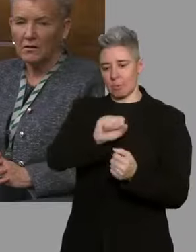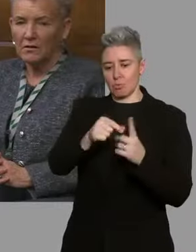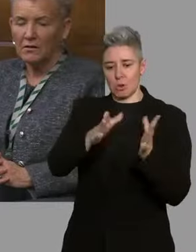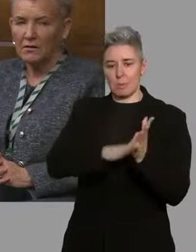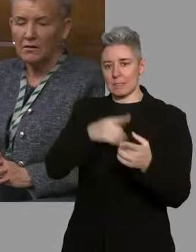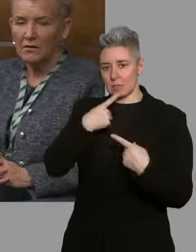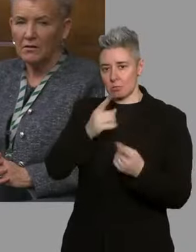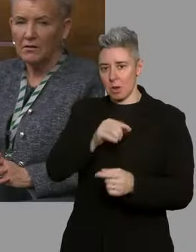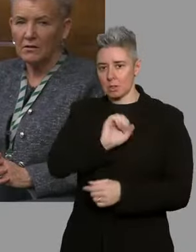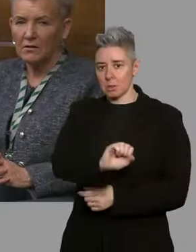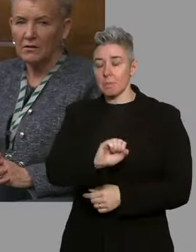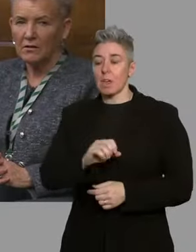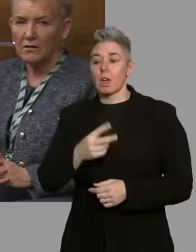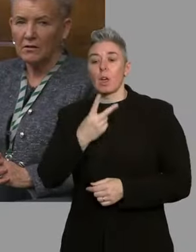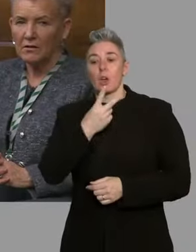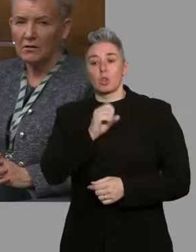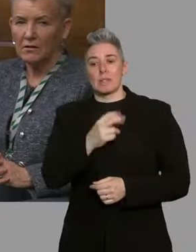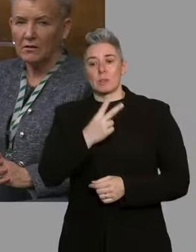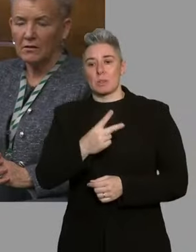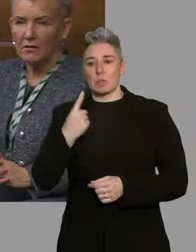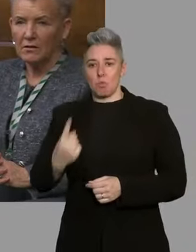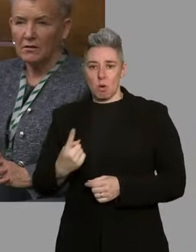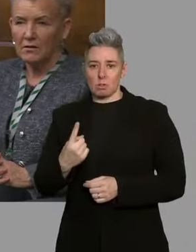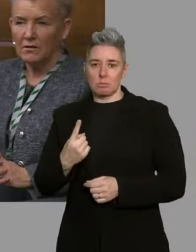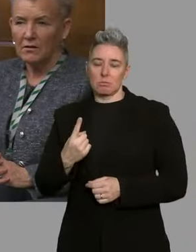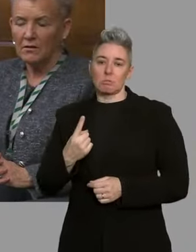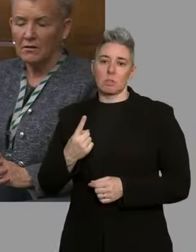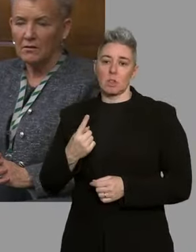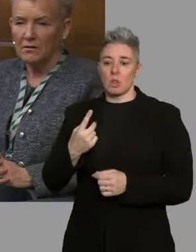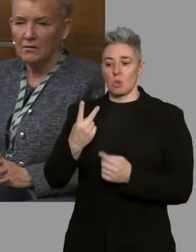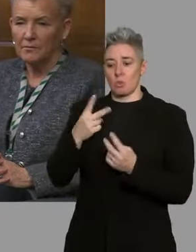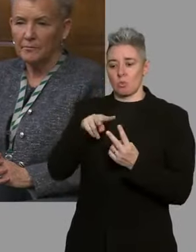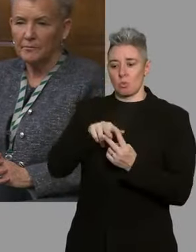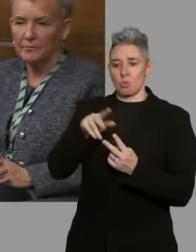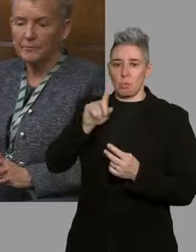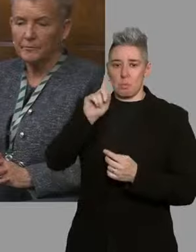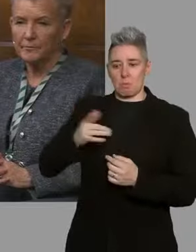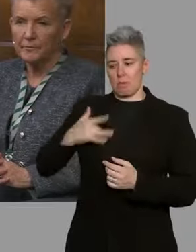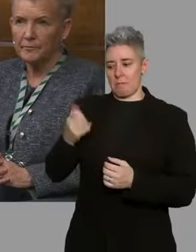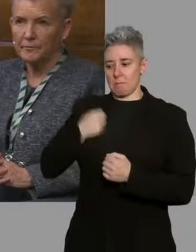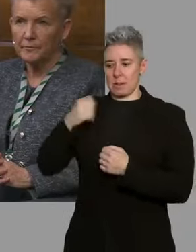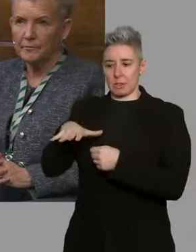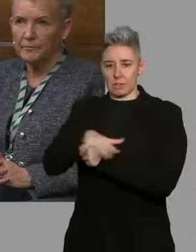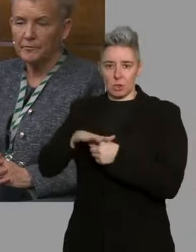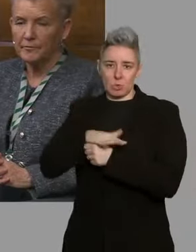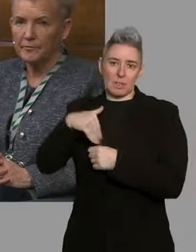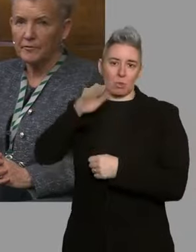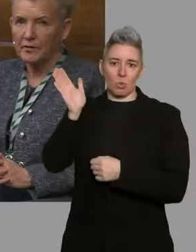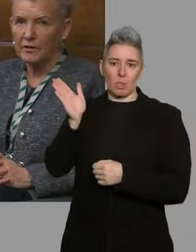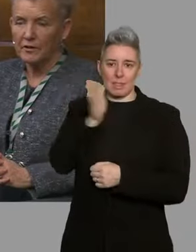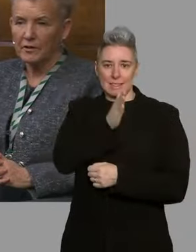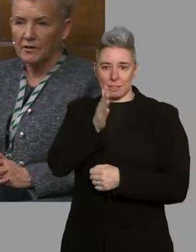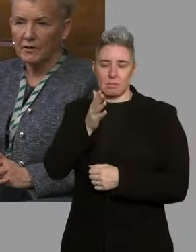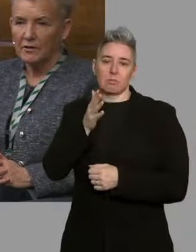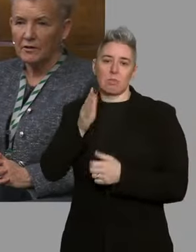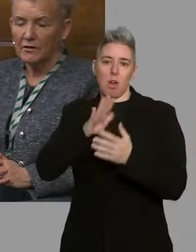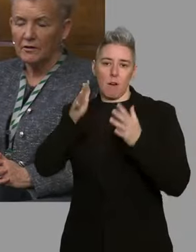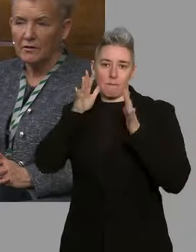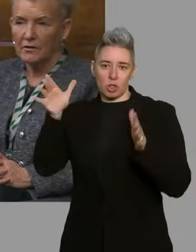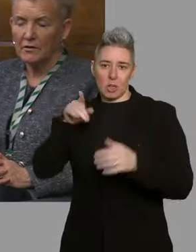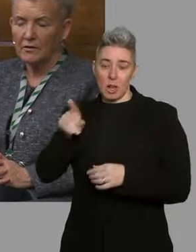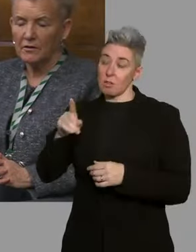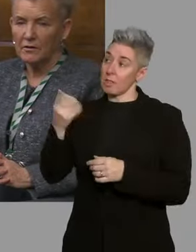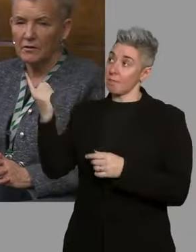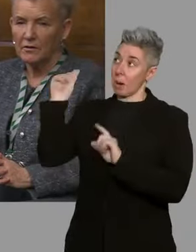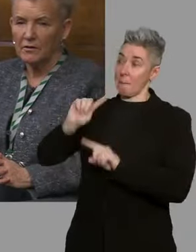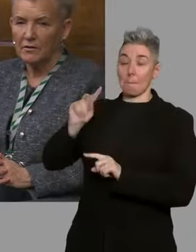Francis Menai-Davis, who live in my constituency of North East Hertfordshire and are in the gallery here today, tragically lost their son Hugh